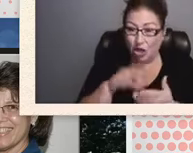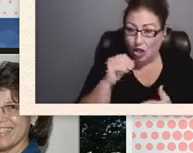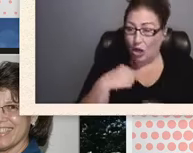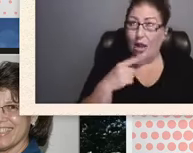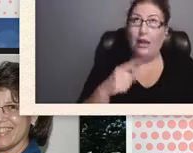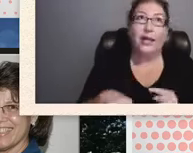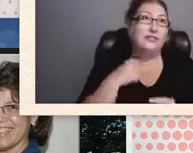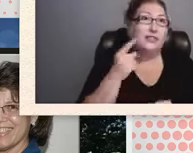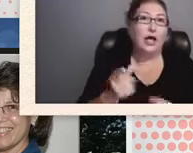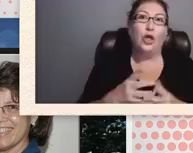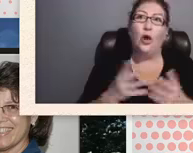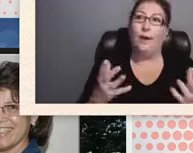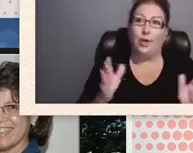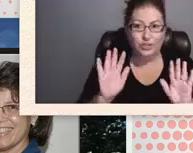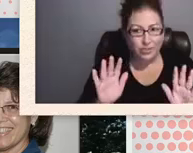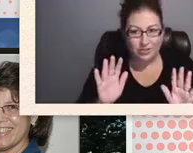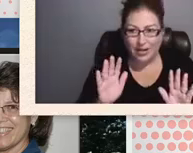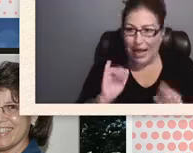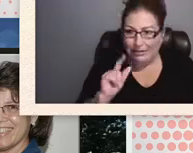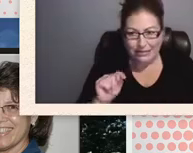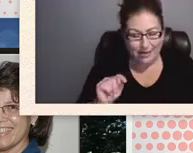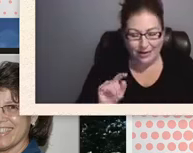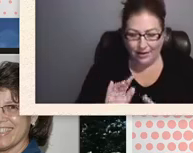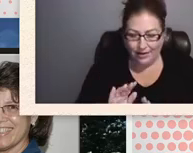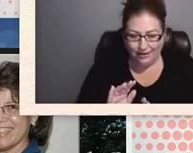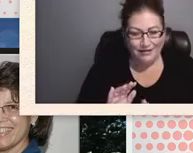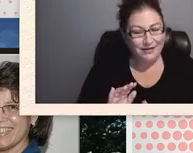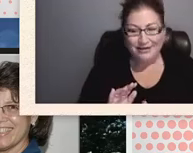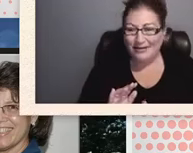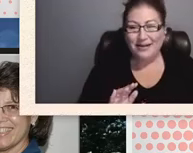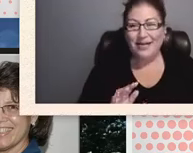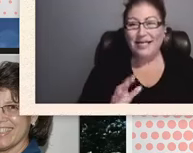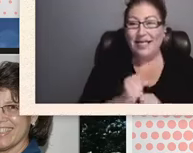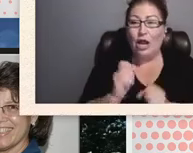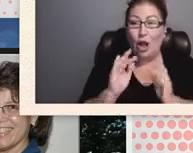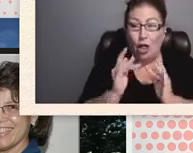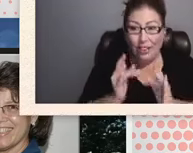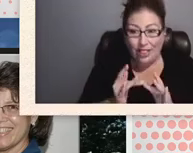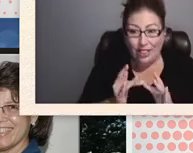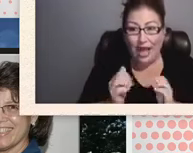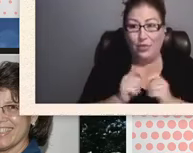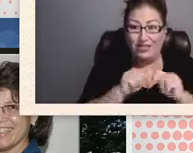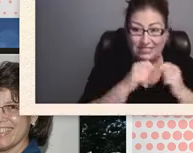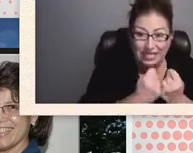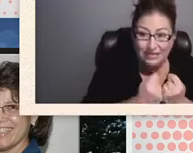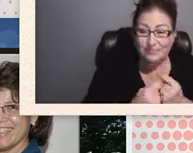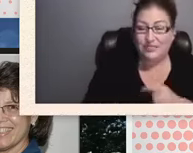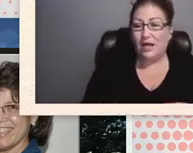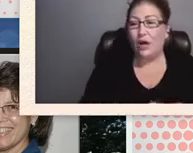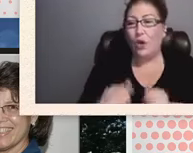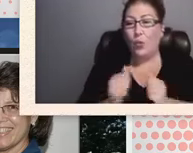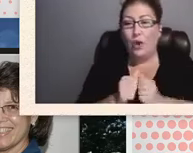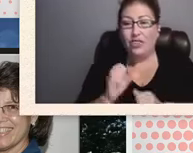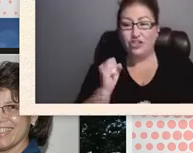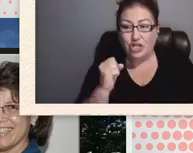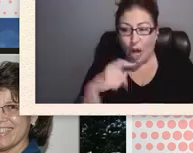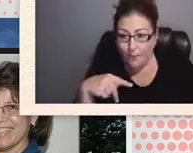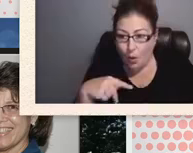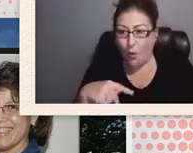much IT. I mean, getting online with Teams, with SharePoint, with this, with